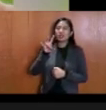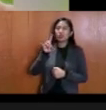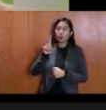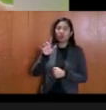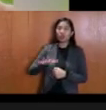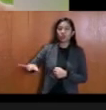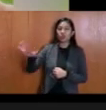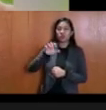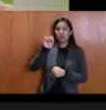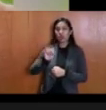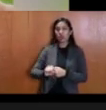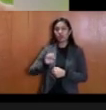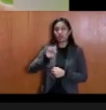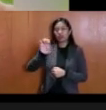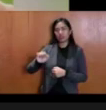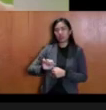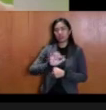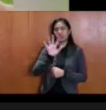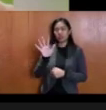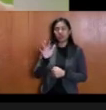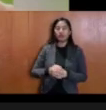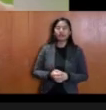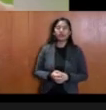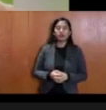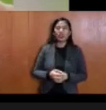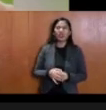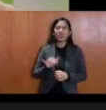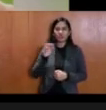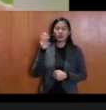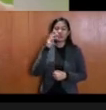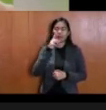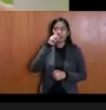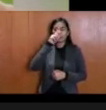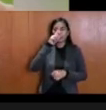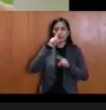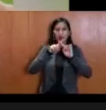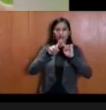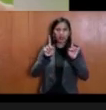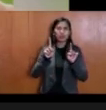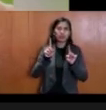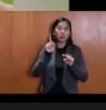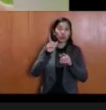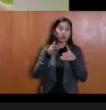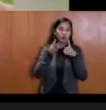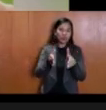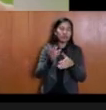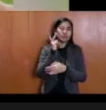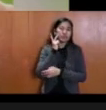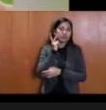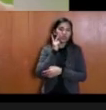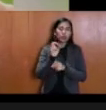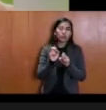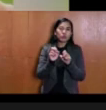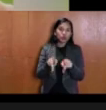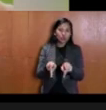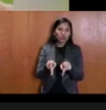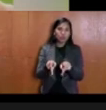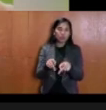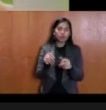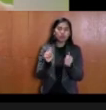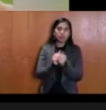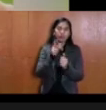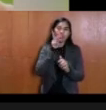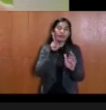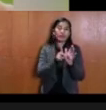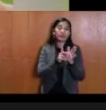real. And I think one way is to look at the opportunity of partnering with the private sector